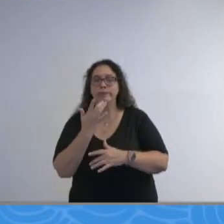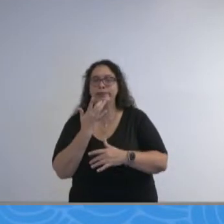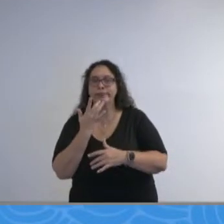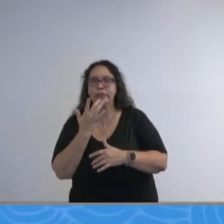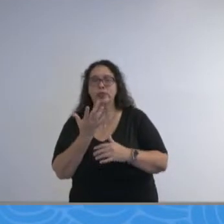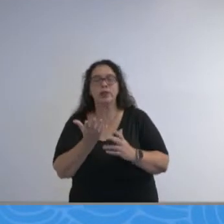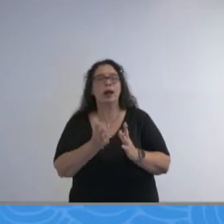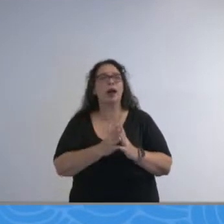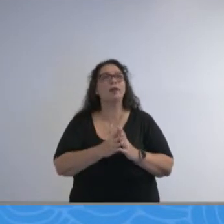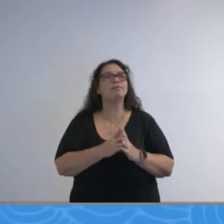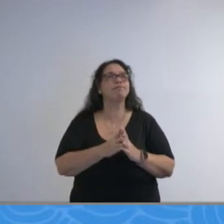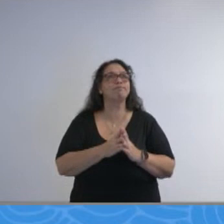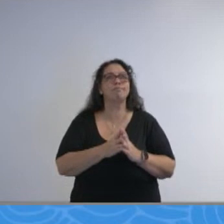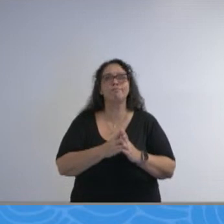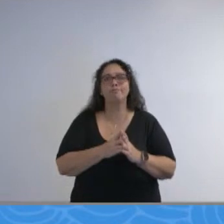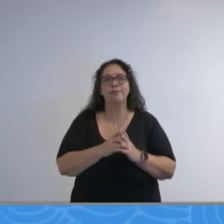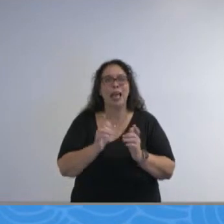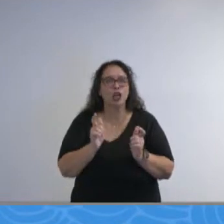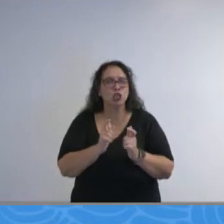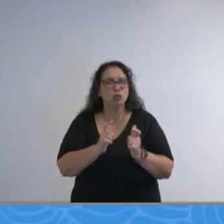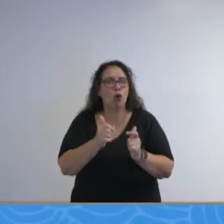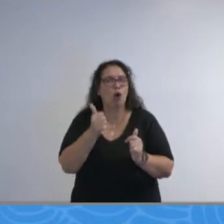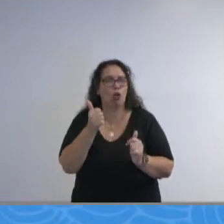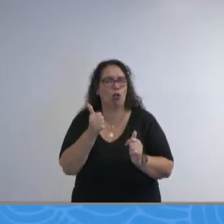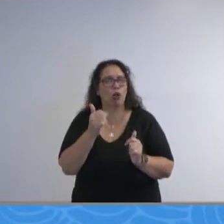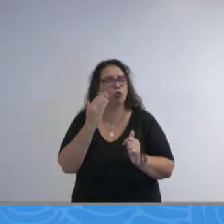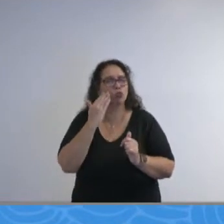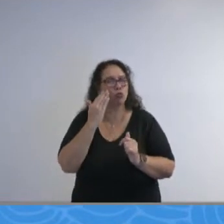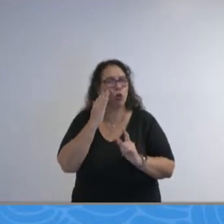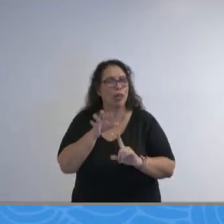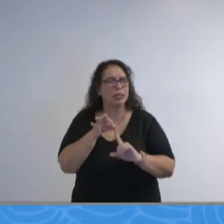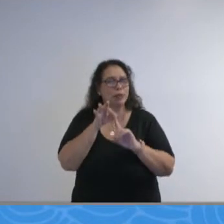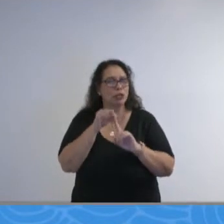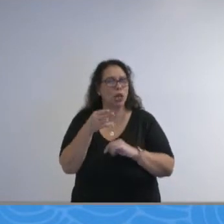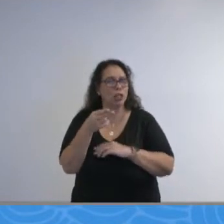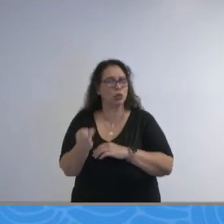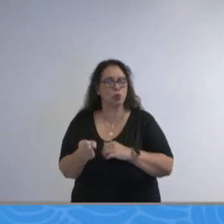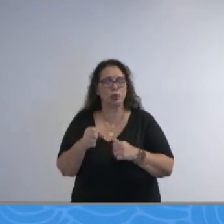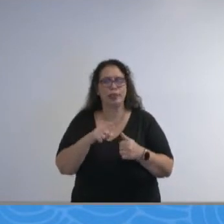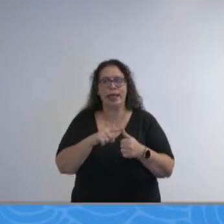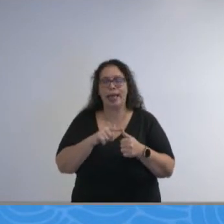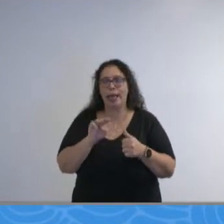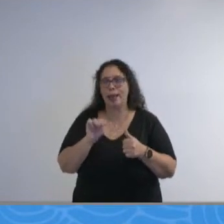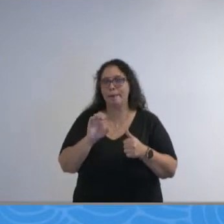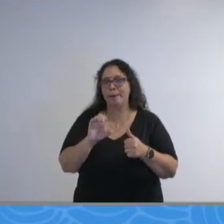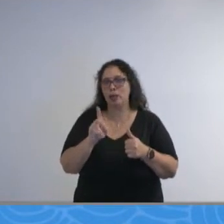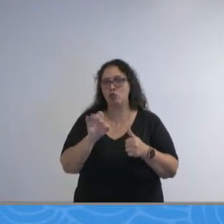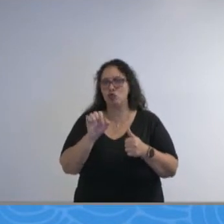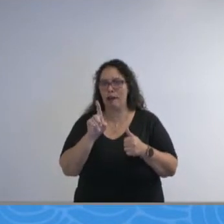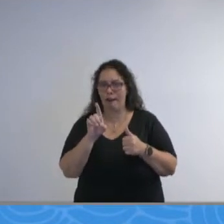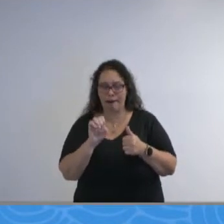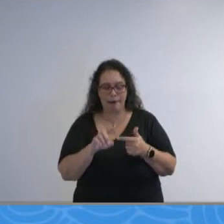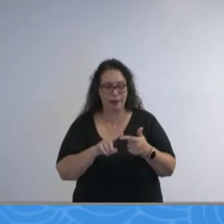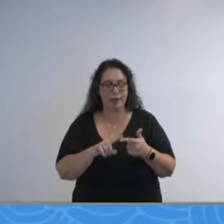it's one of the smaller campuses, the specialty campuses like McBride, Browning,